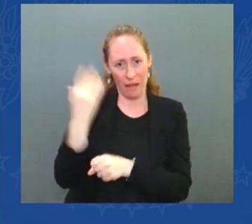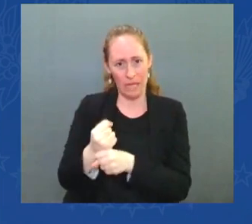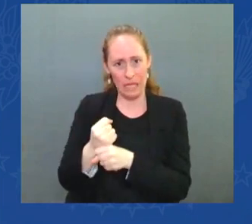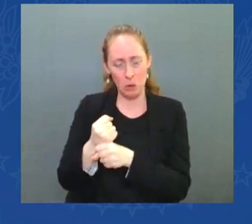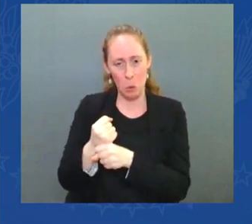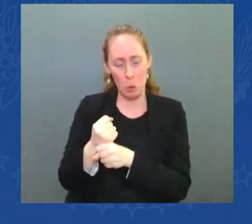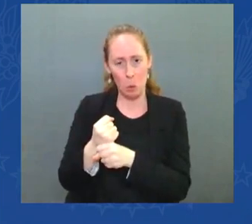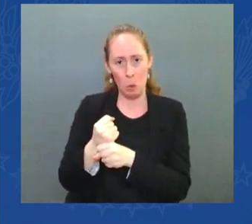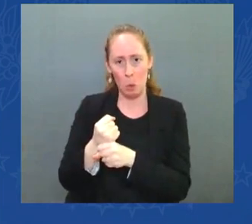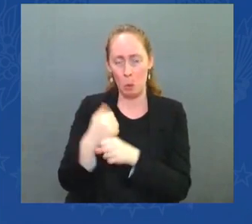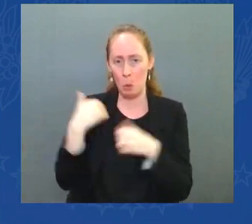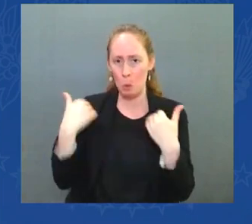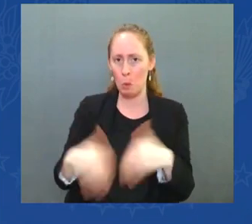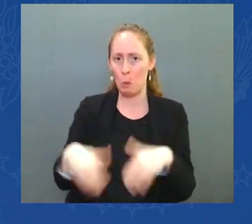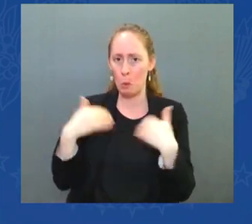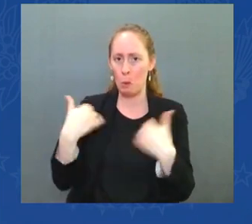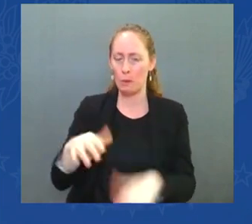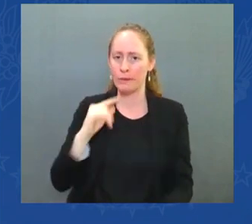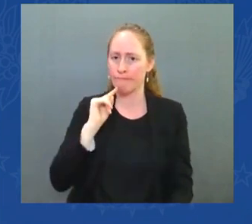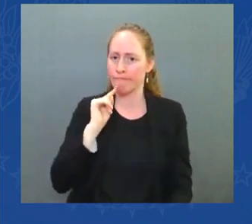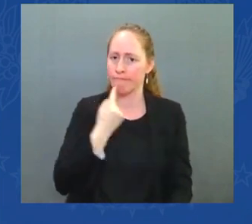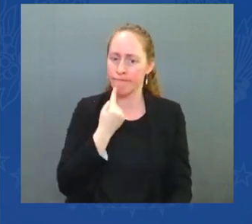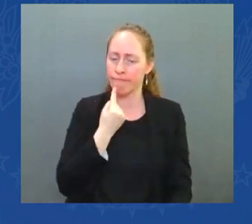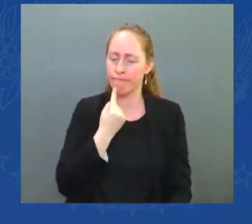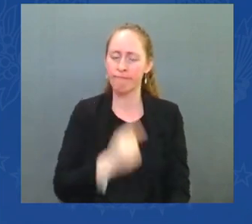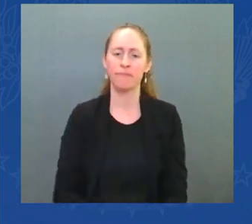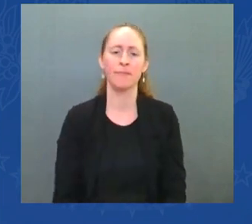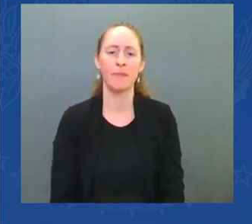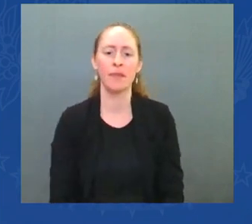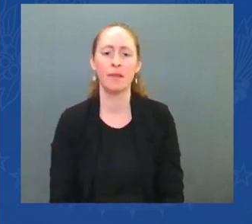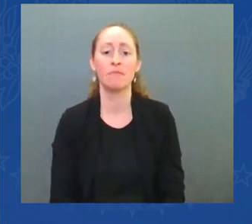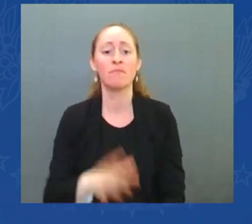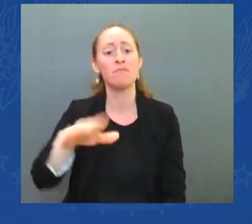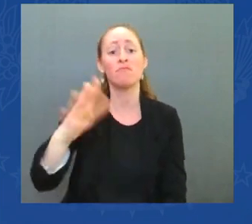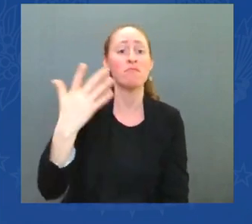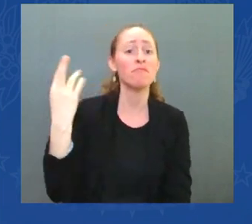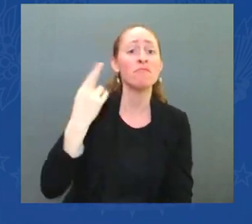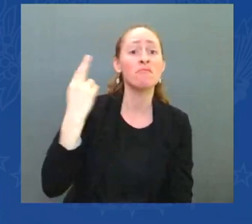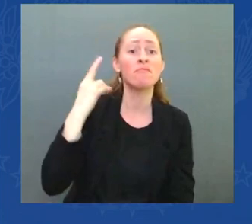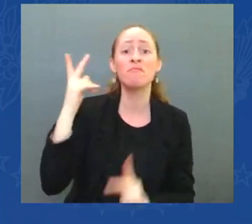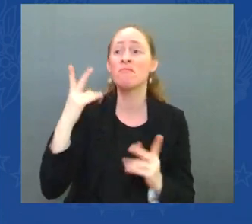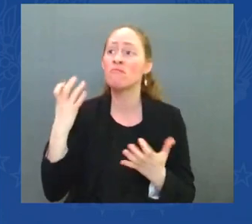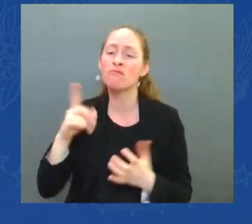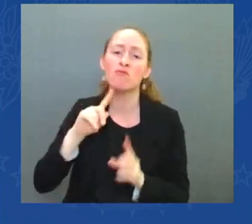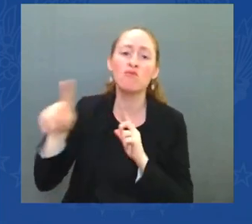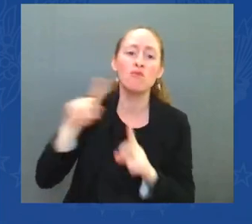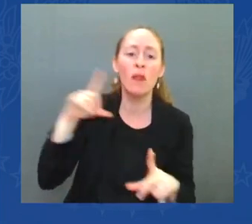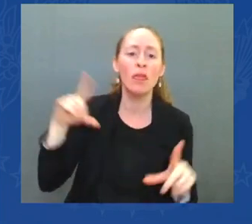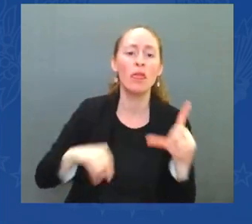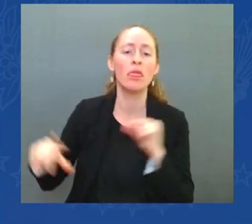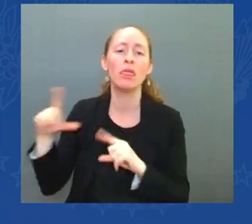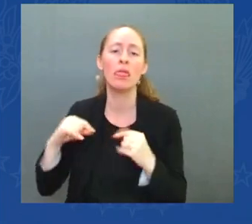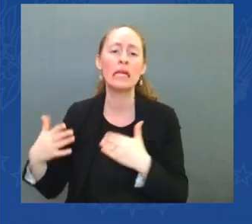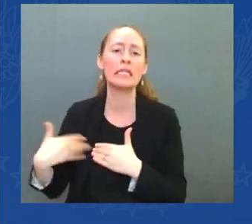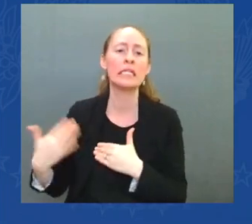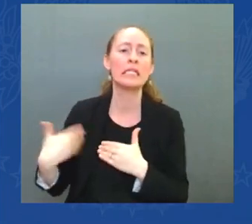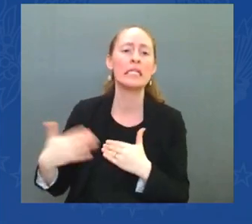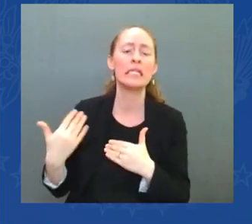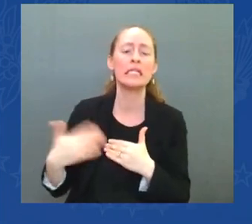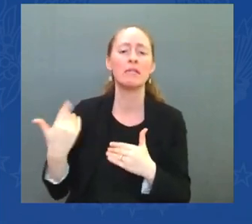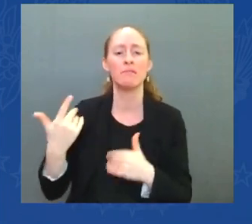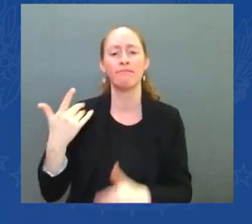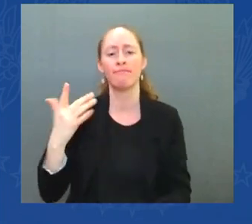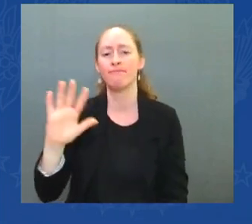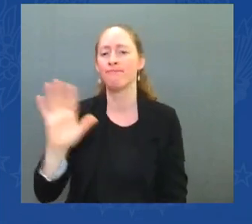criminals. We're going to do everything we can to deprive them of that choice. And when we find them, put them in jail for a long,